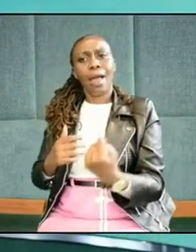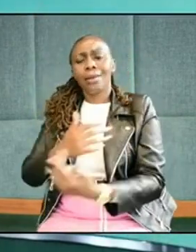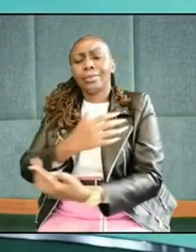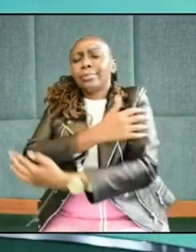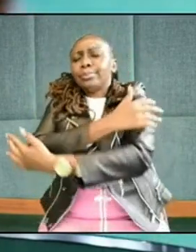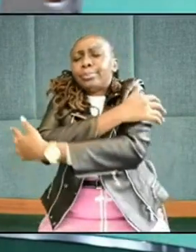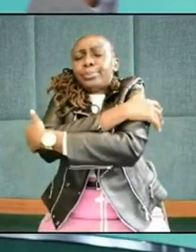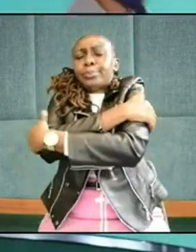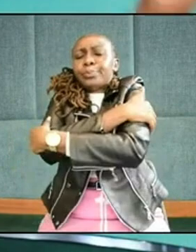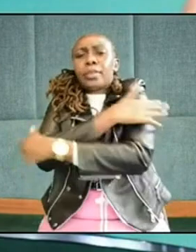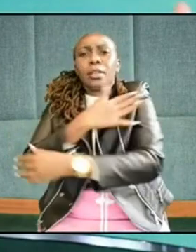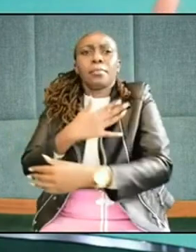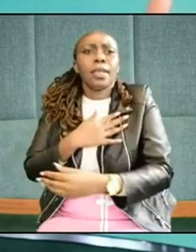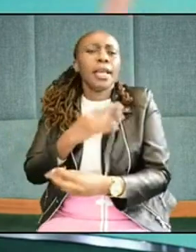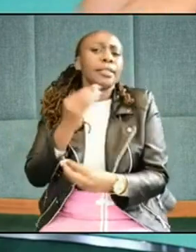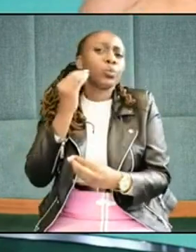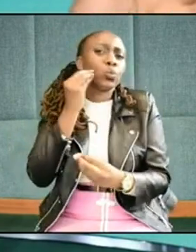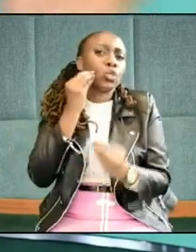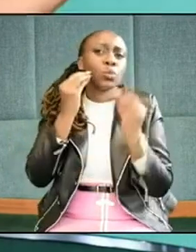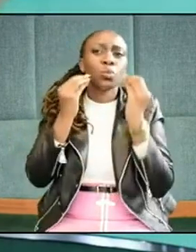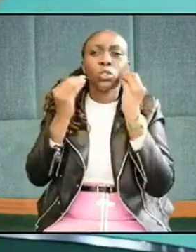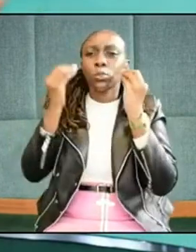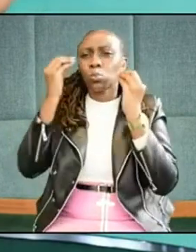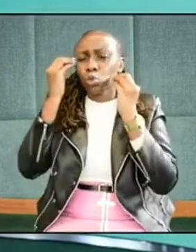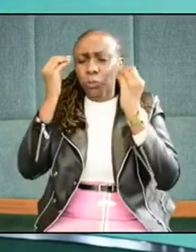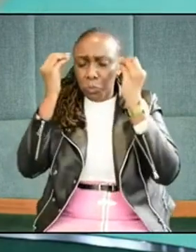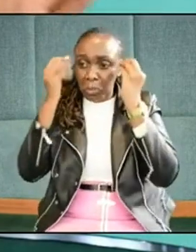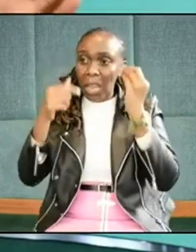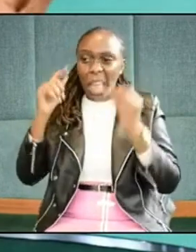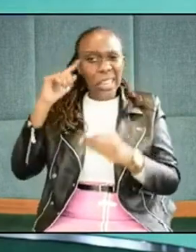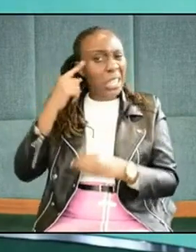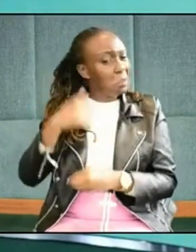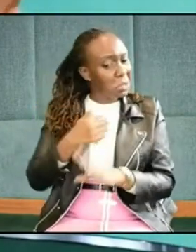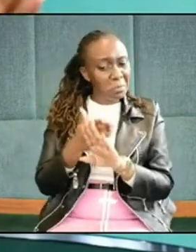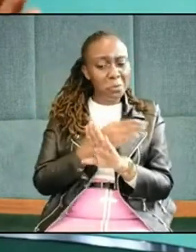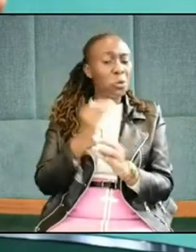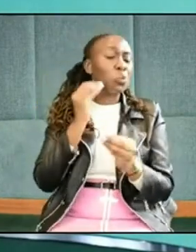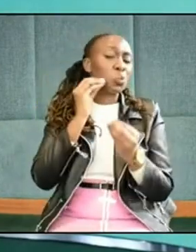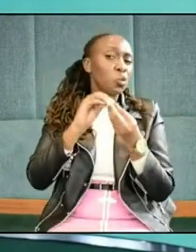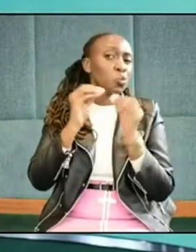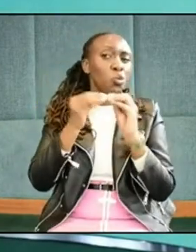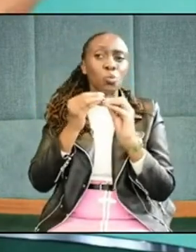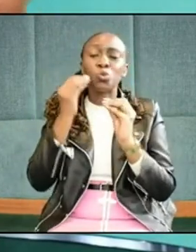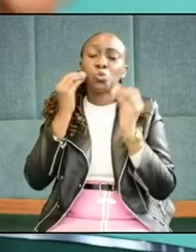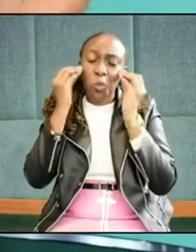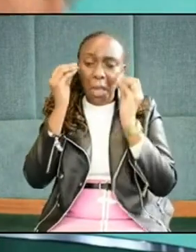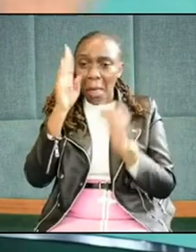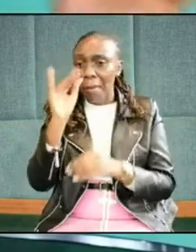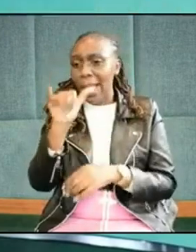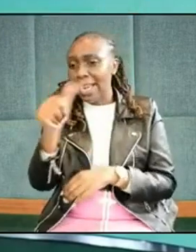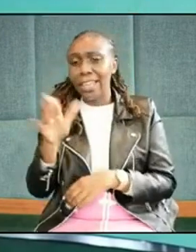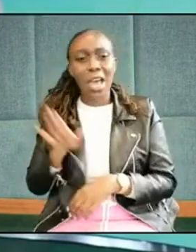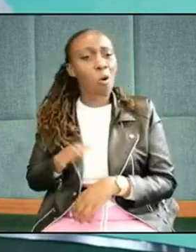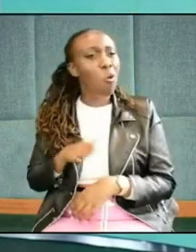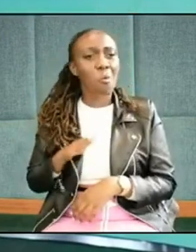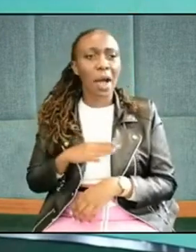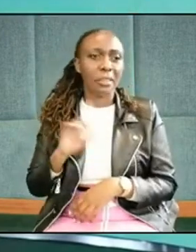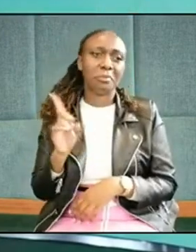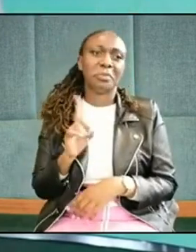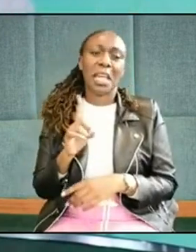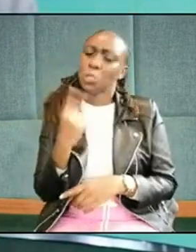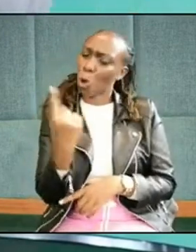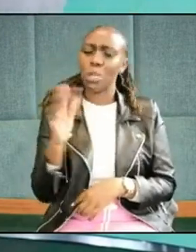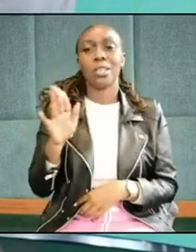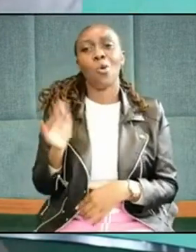embraced me and kissed me all over. I don't think I've never ever been kissed in that manner by any other woman apart from my